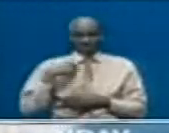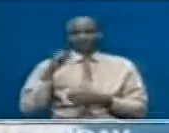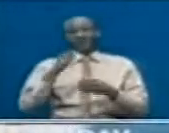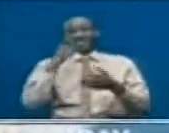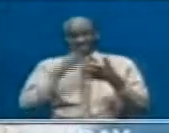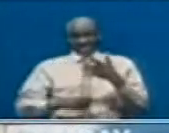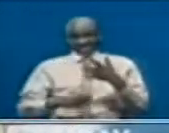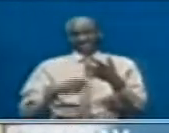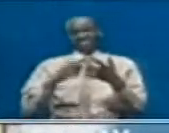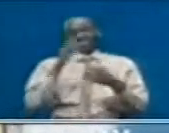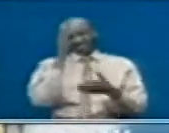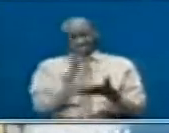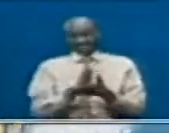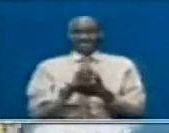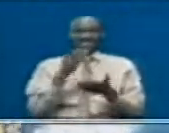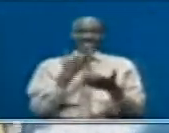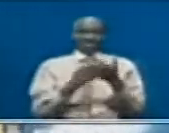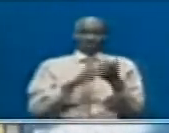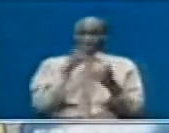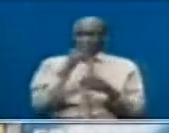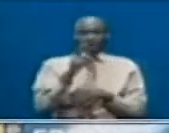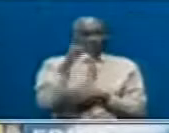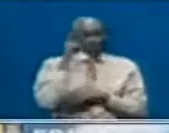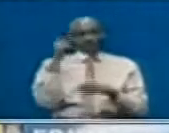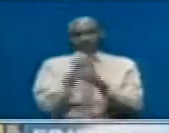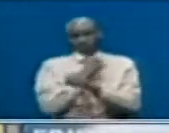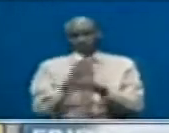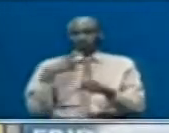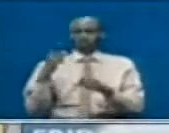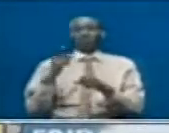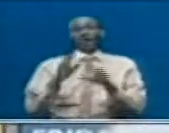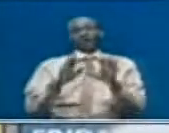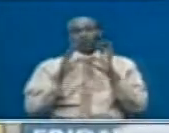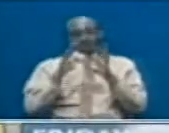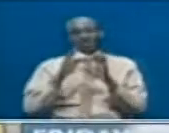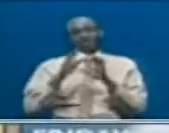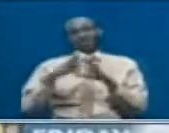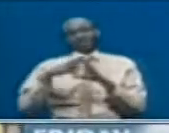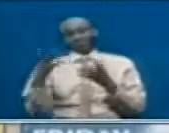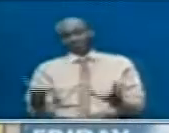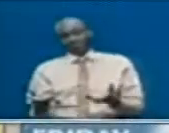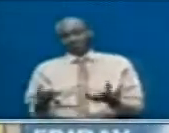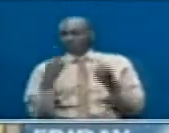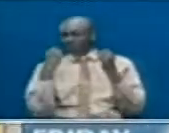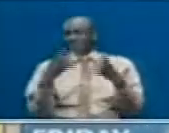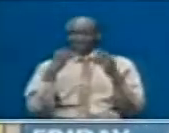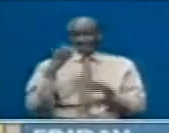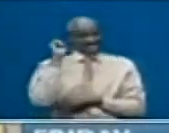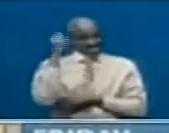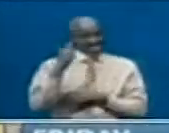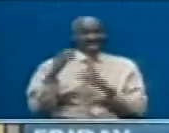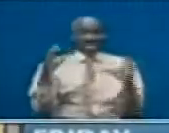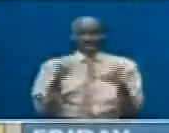Justice Network fears the law is not diverse enough to curb exploitation. Many Kenyan companies have in the recent past